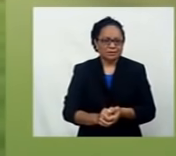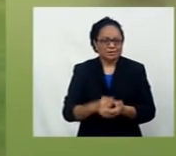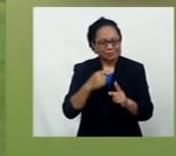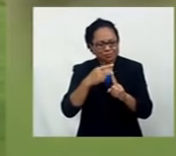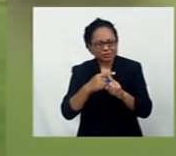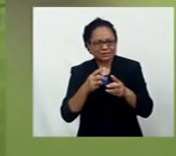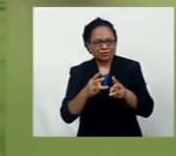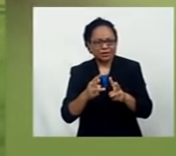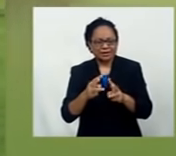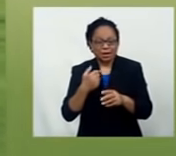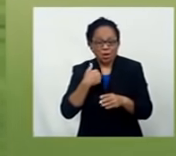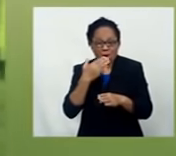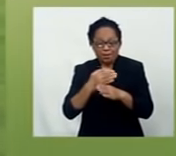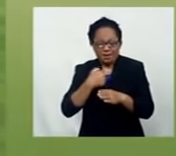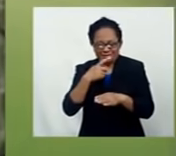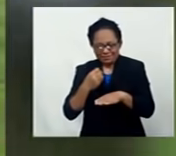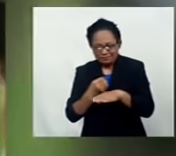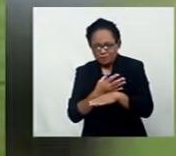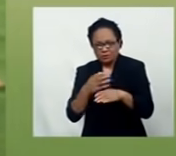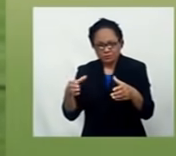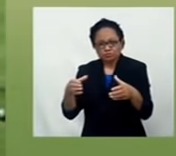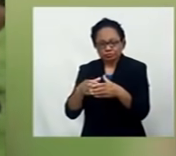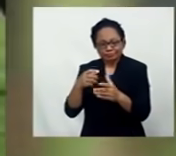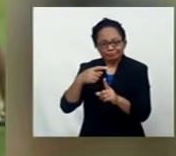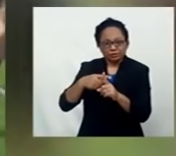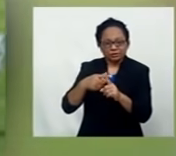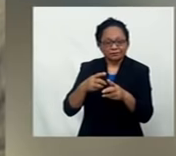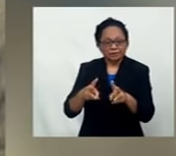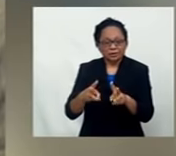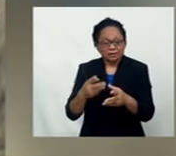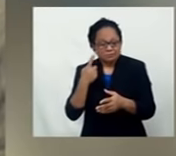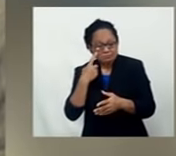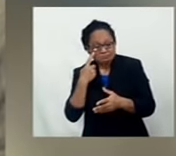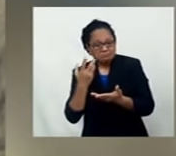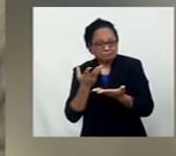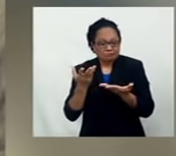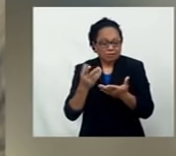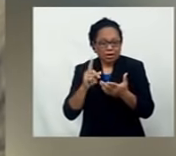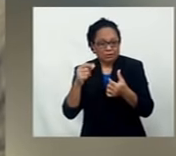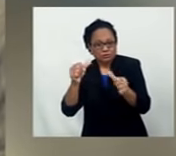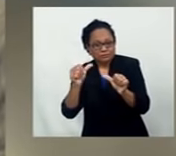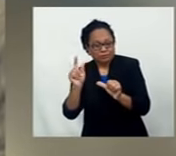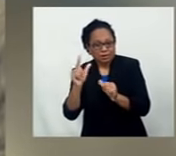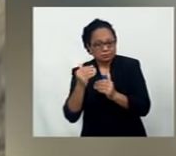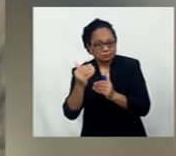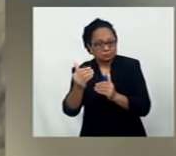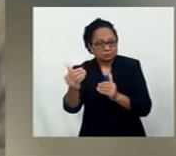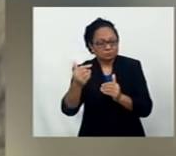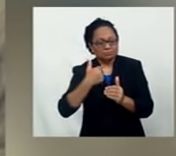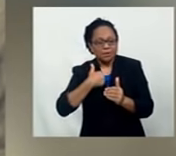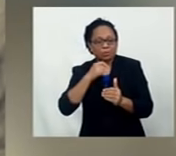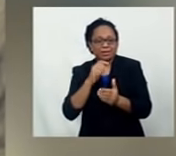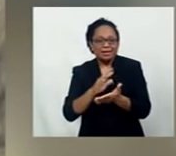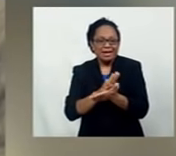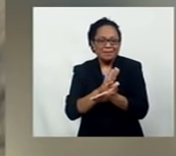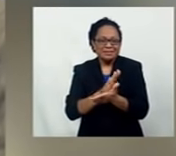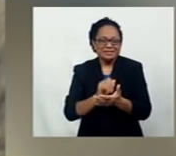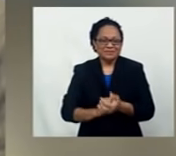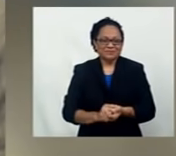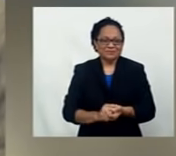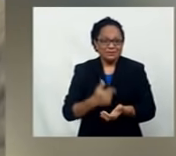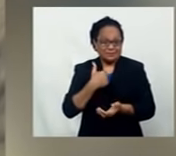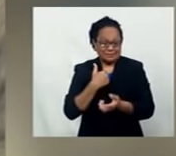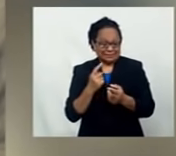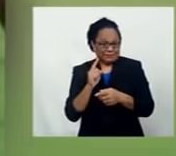the group in a positive way. And wherever that leads, I'll be happy with. So my first thing is